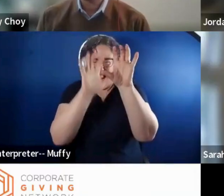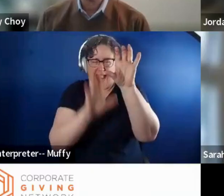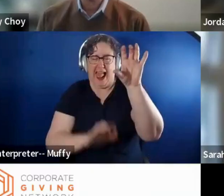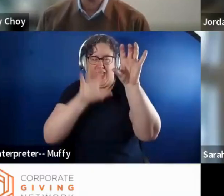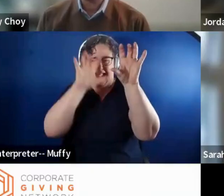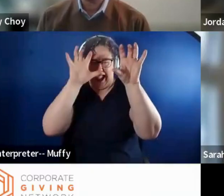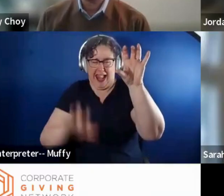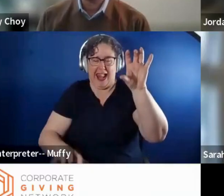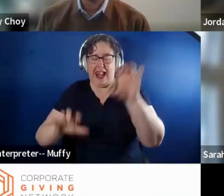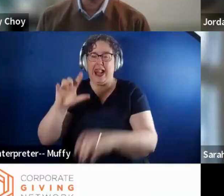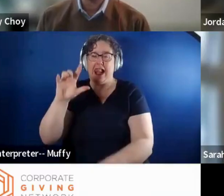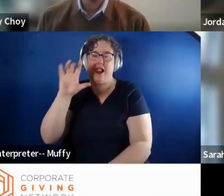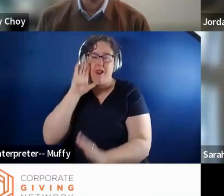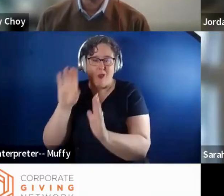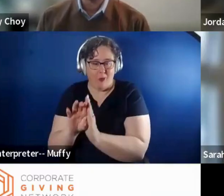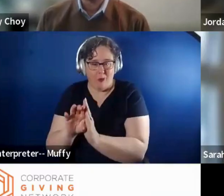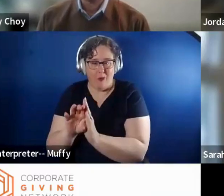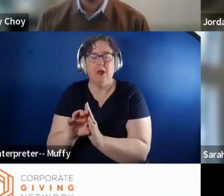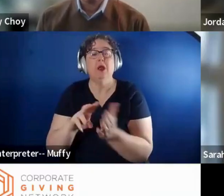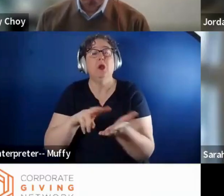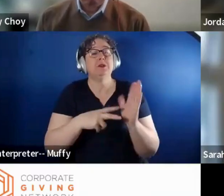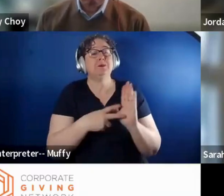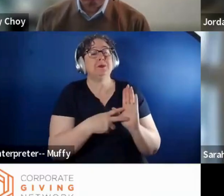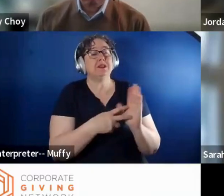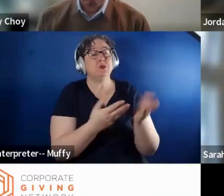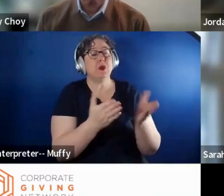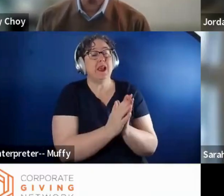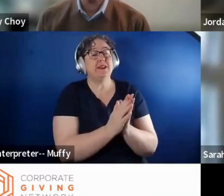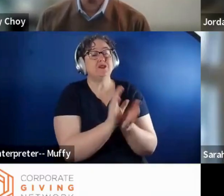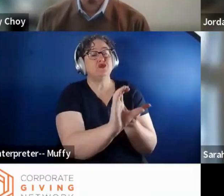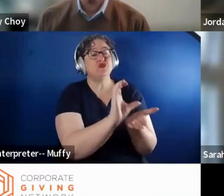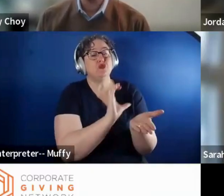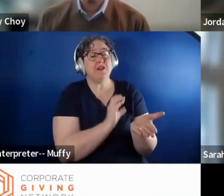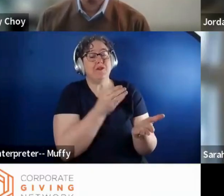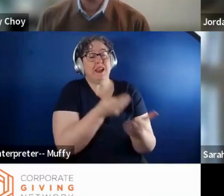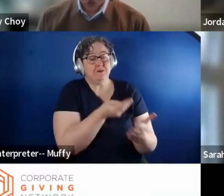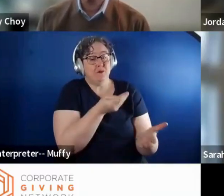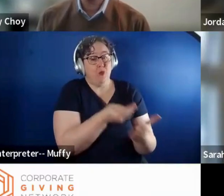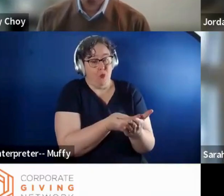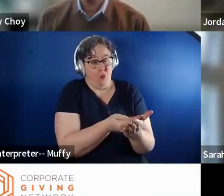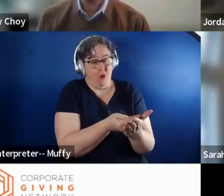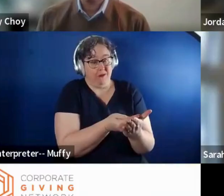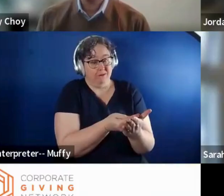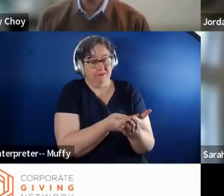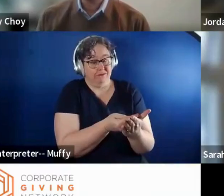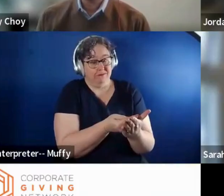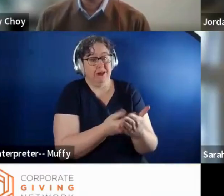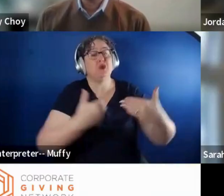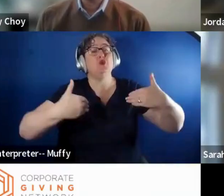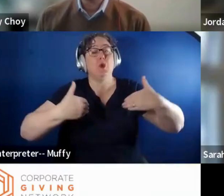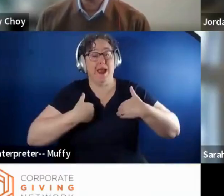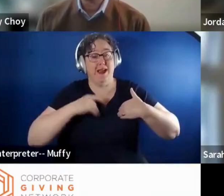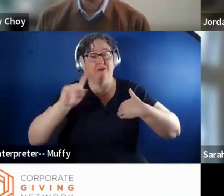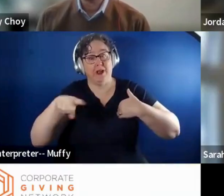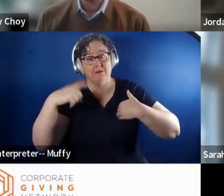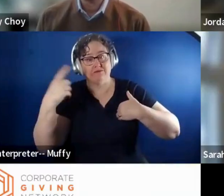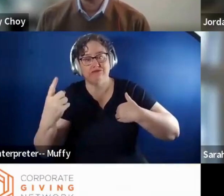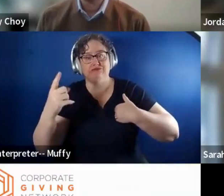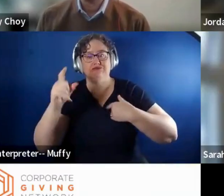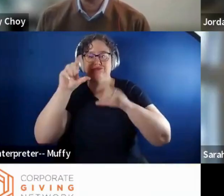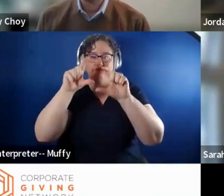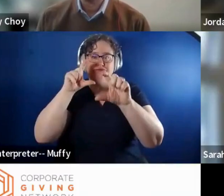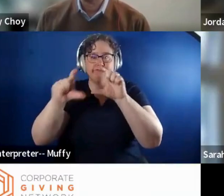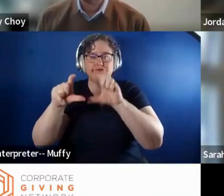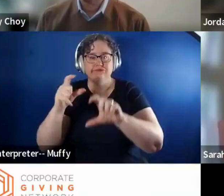that we will ask them to invest more in Seattle Rep to have that. And so if you look at, for